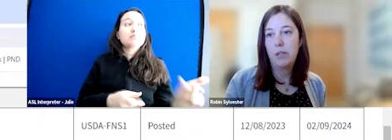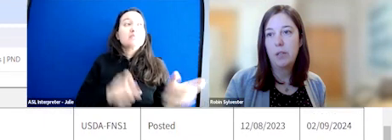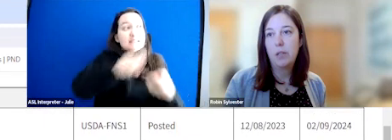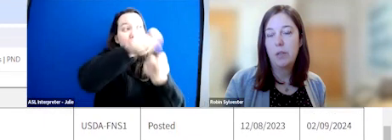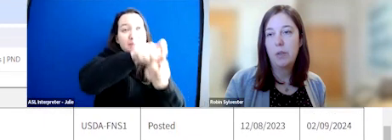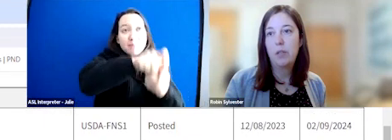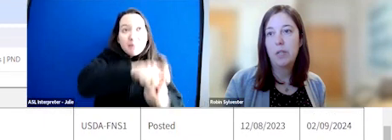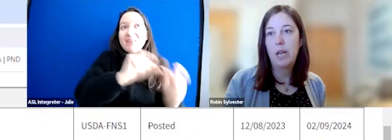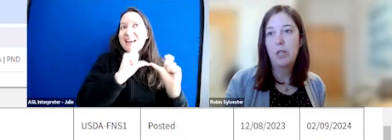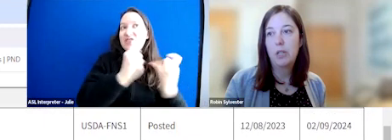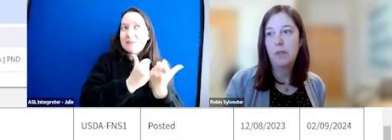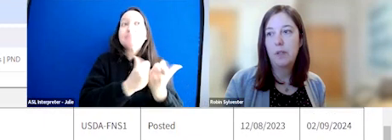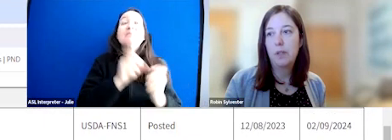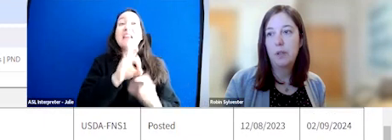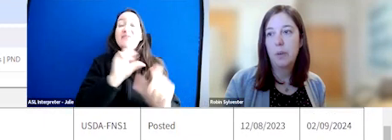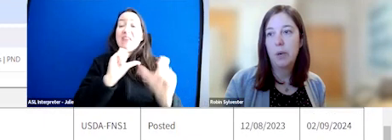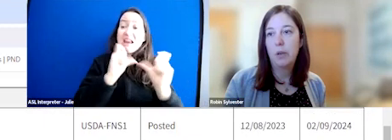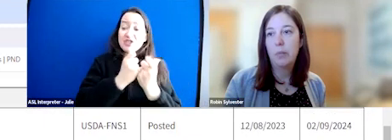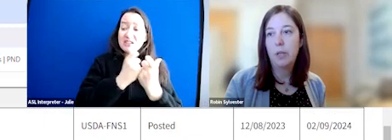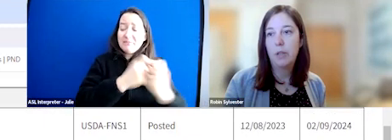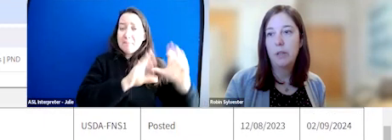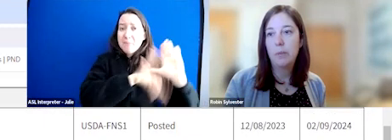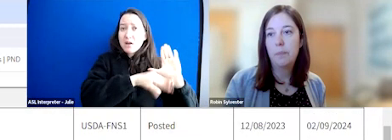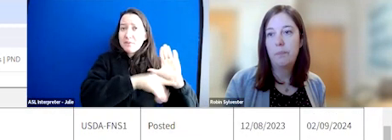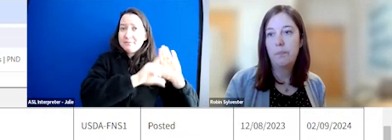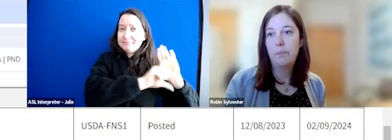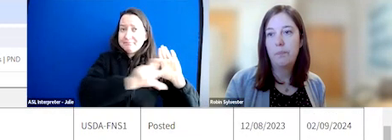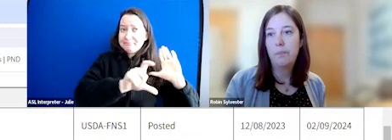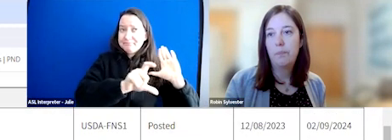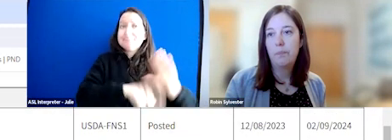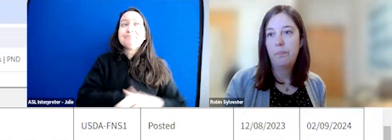specific agencies. So there's an agency filter on the bottom right here.